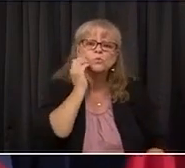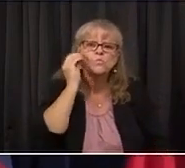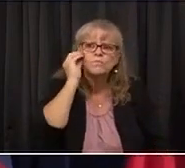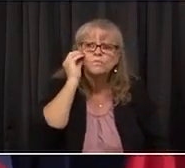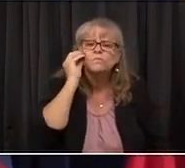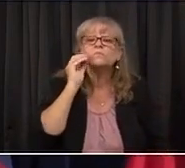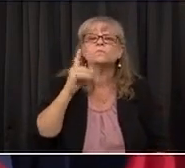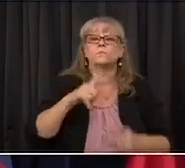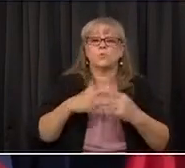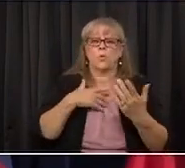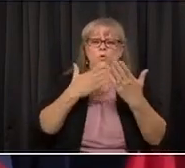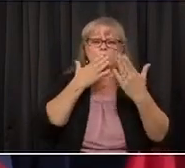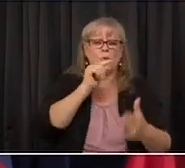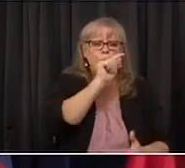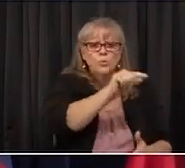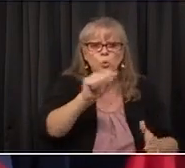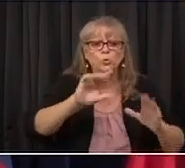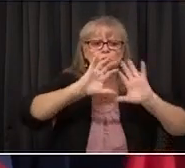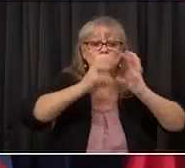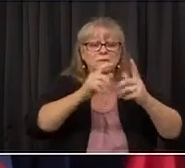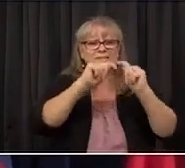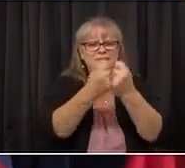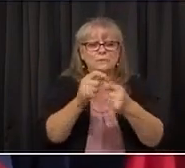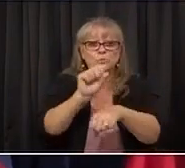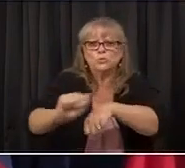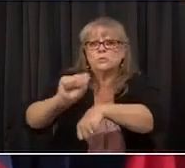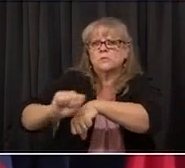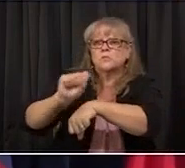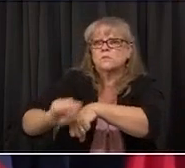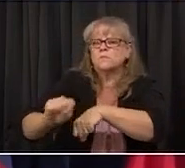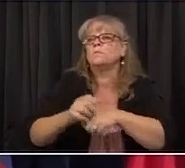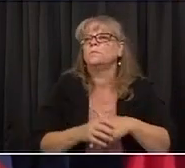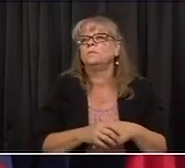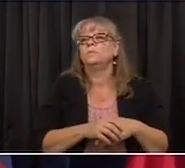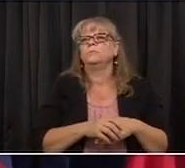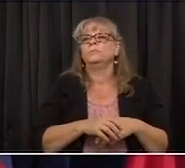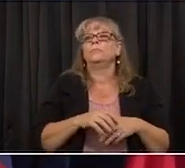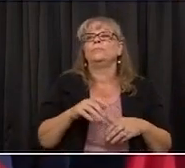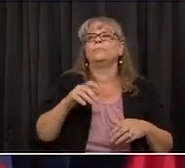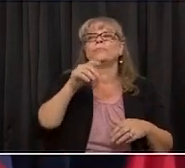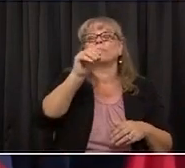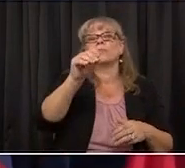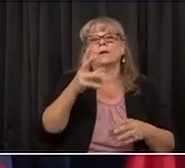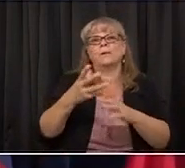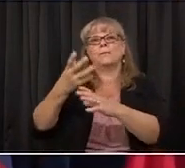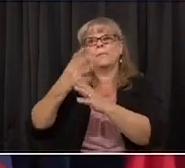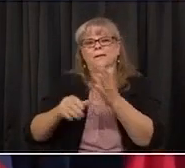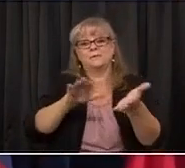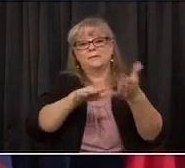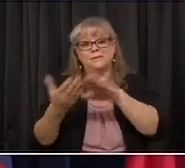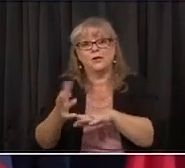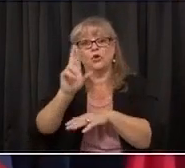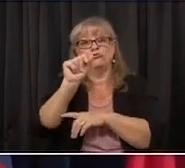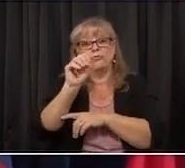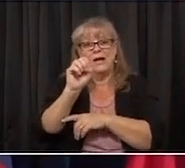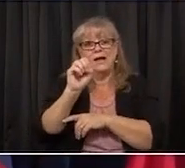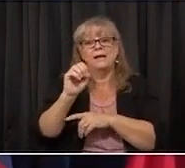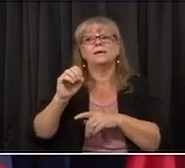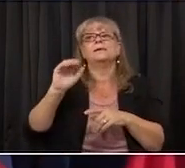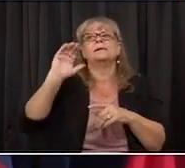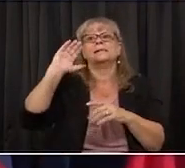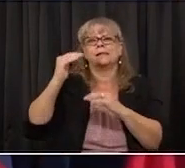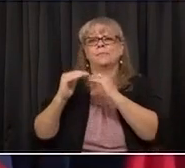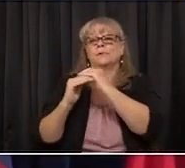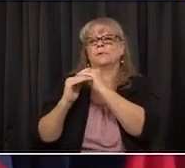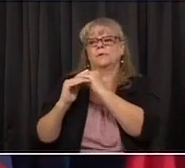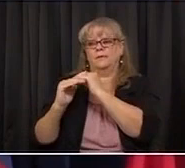that while our infection rate is up, our death rate is up at a lower rate is because of the